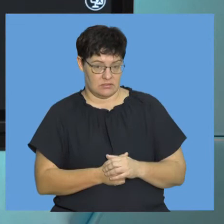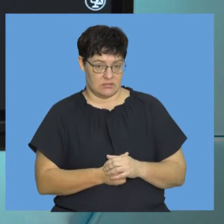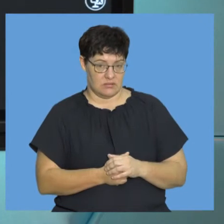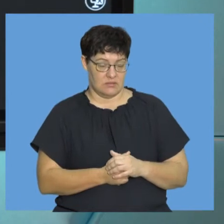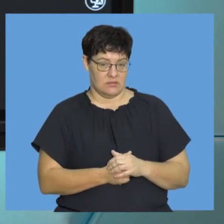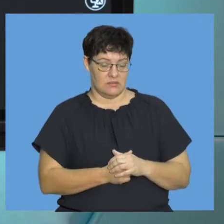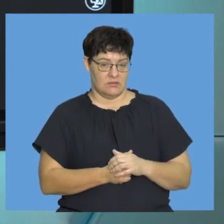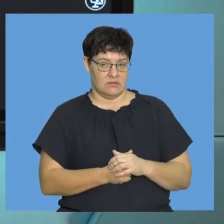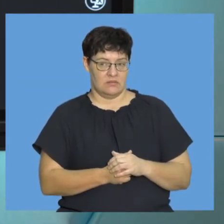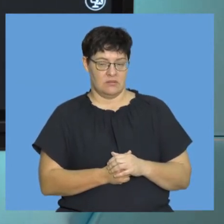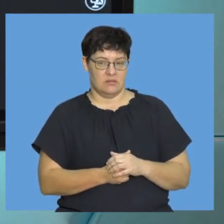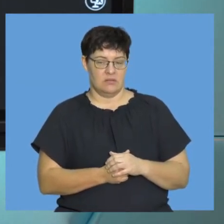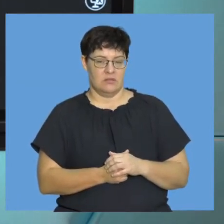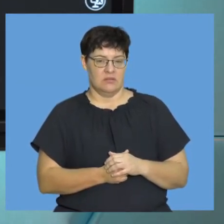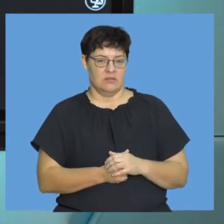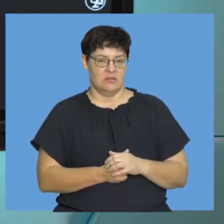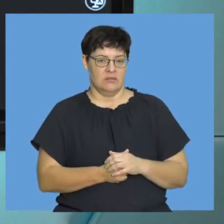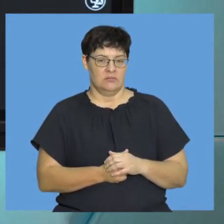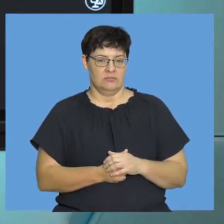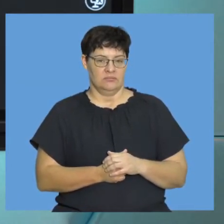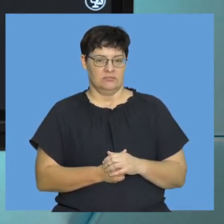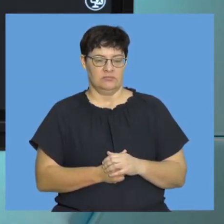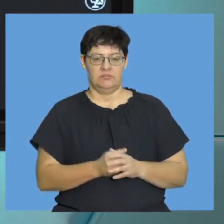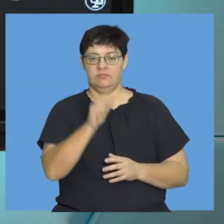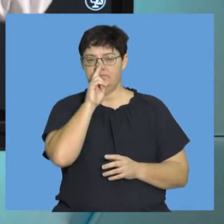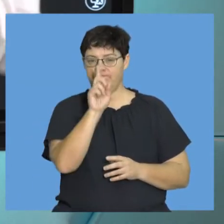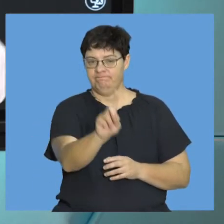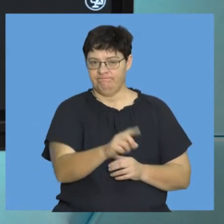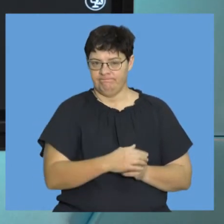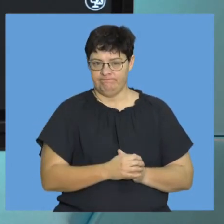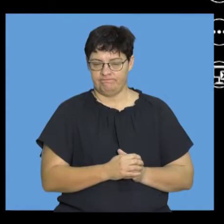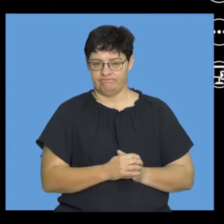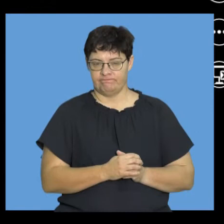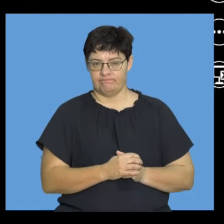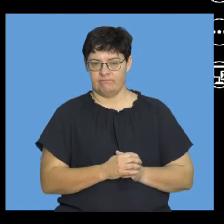importance. Right. Now, if we look at the following.